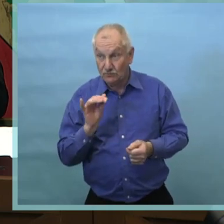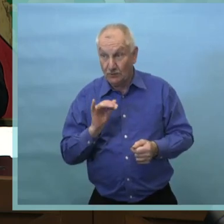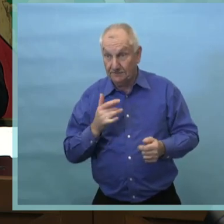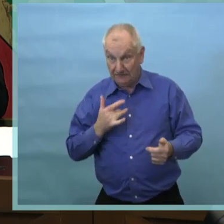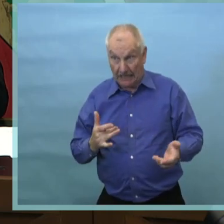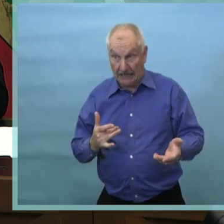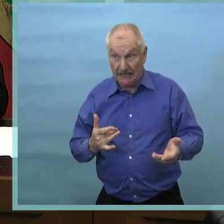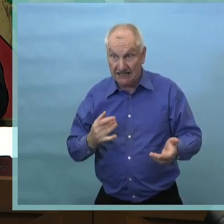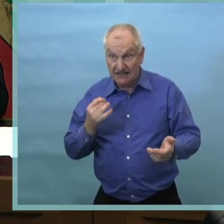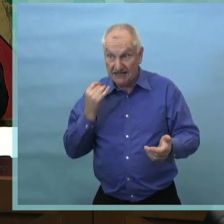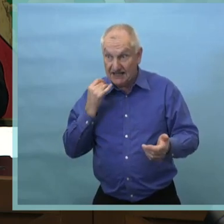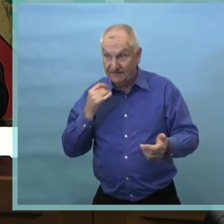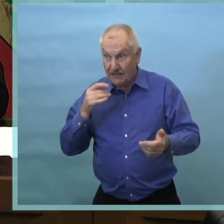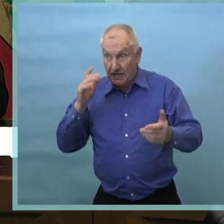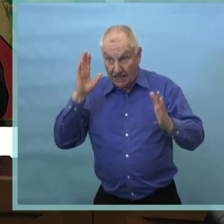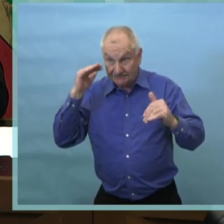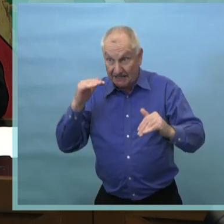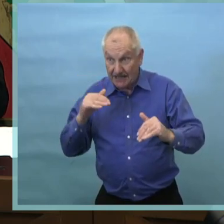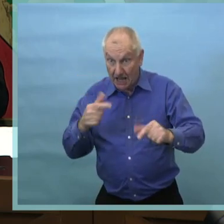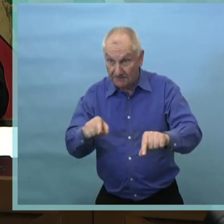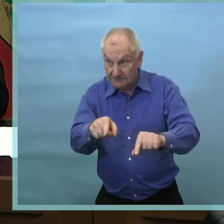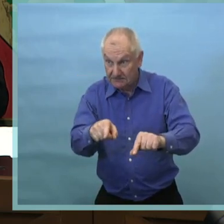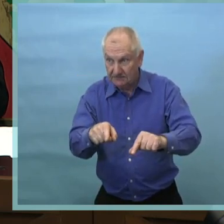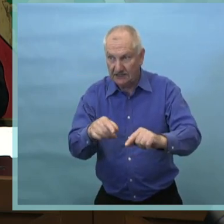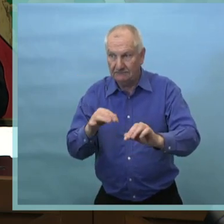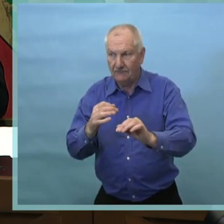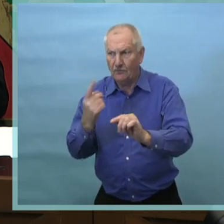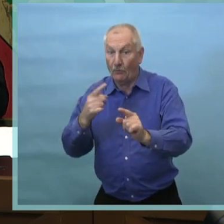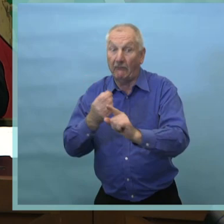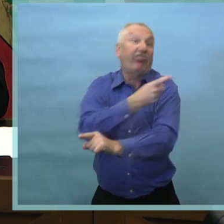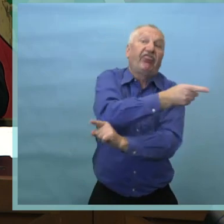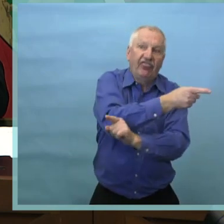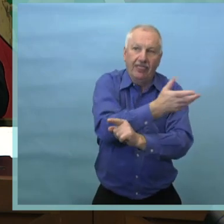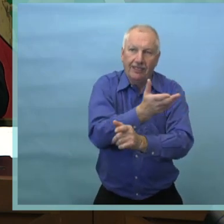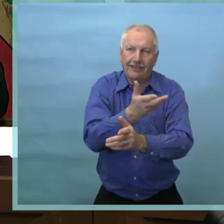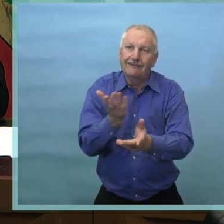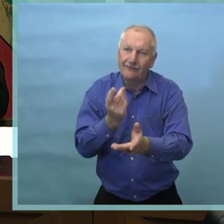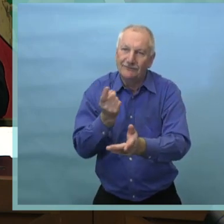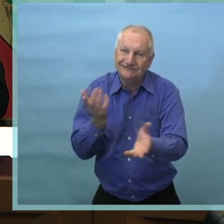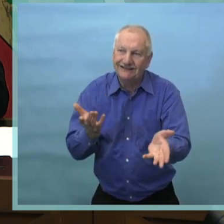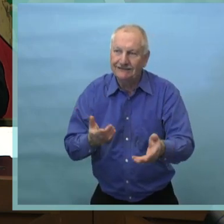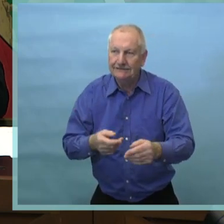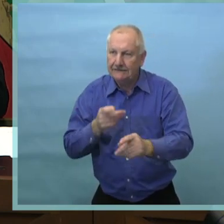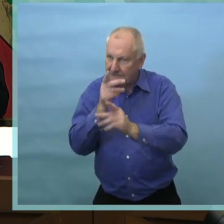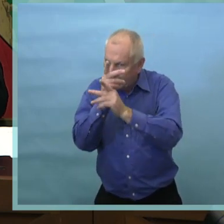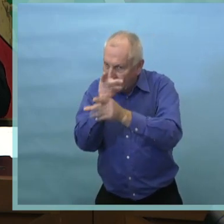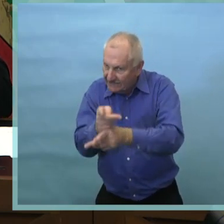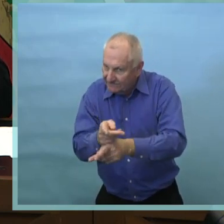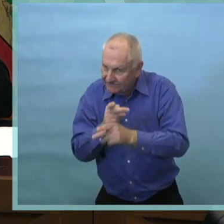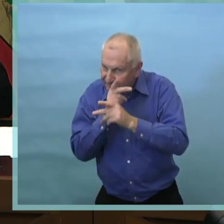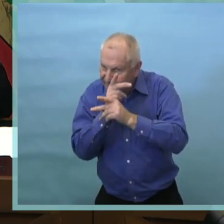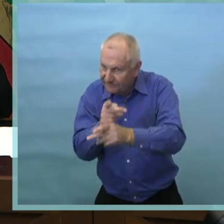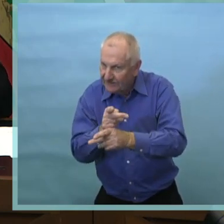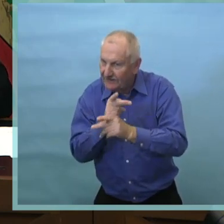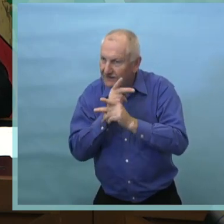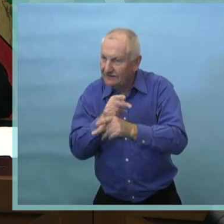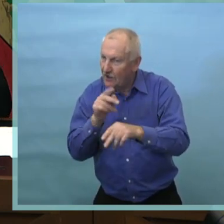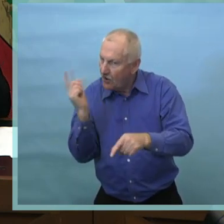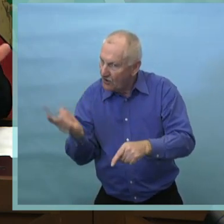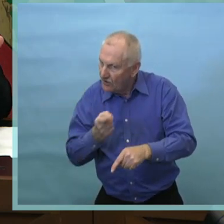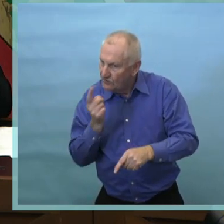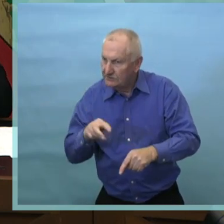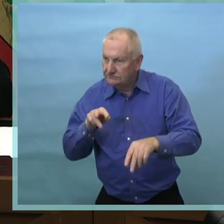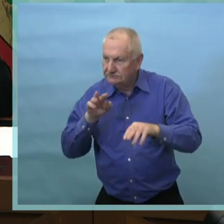sideways on officials. So we're always using an abundance of caution when we say, you know, it looks like things